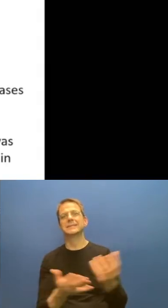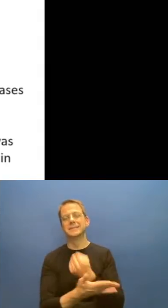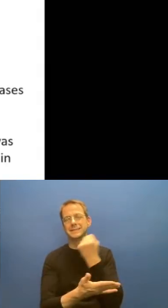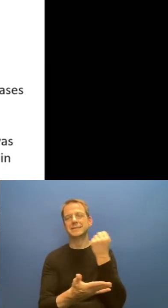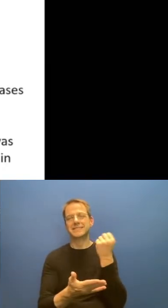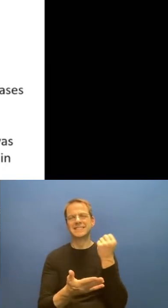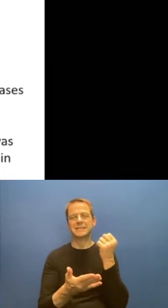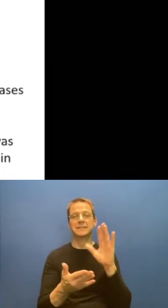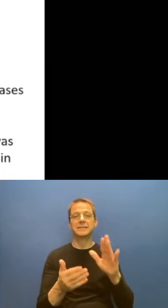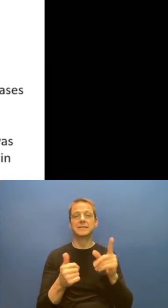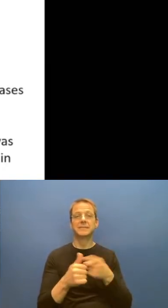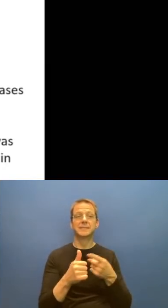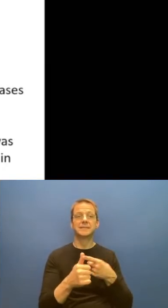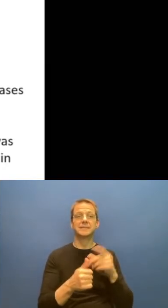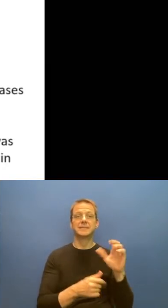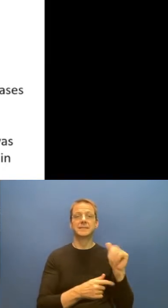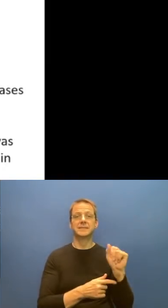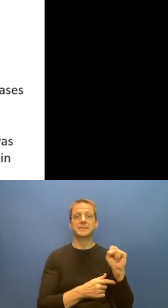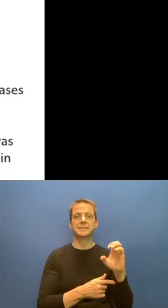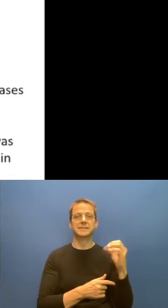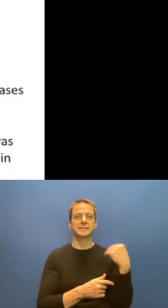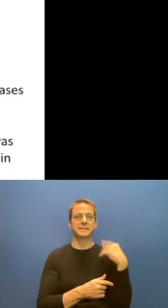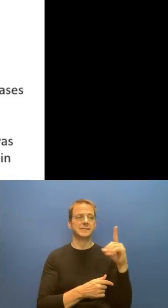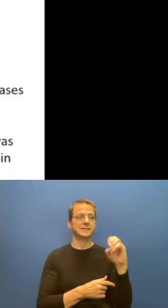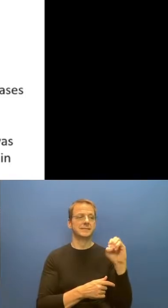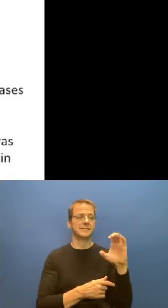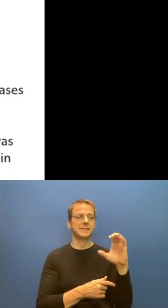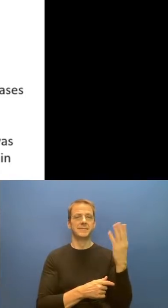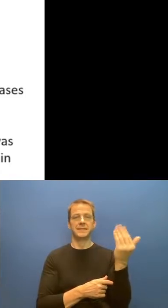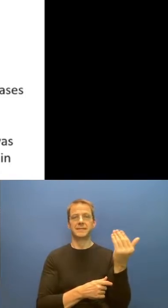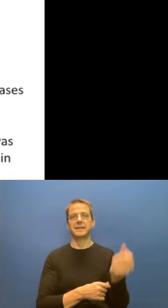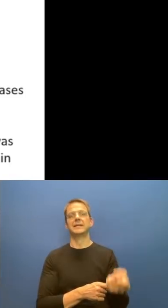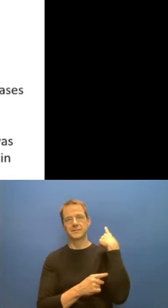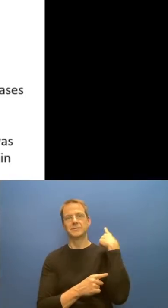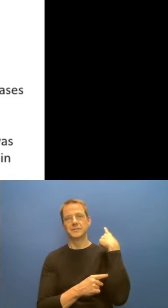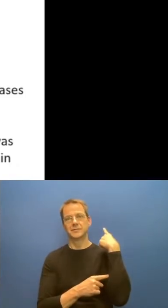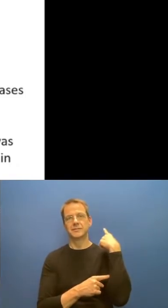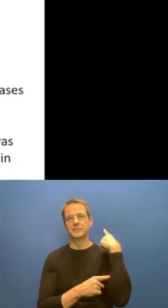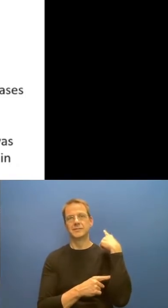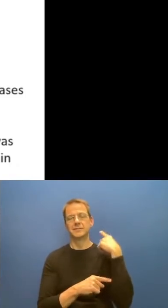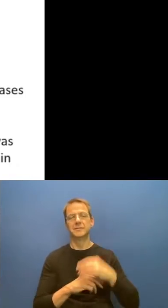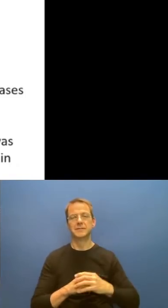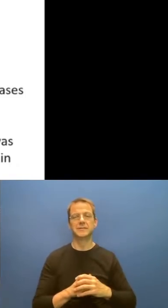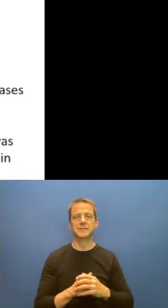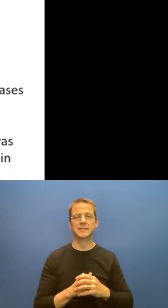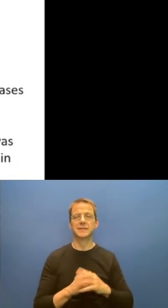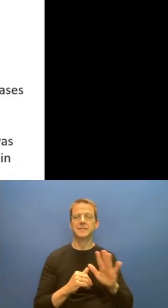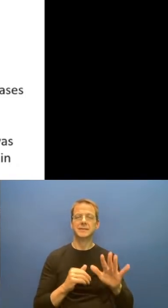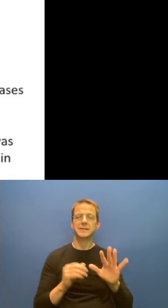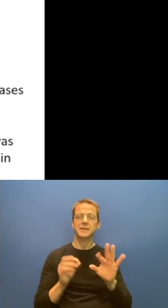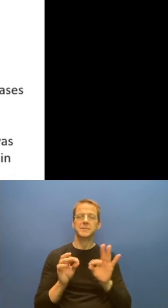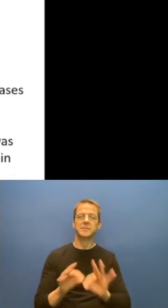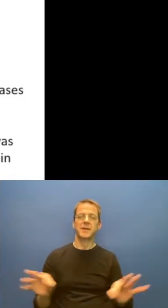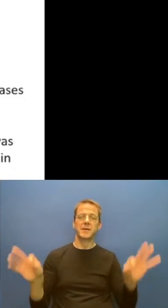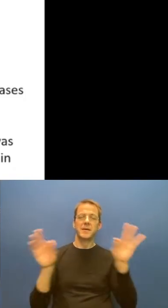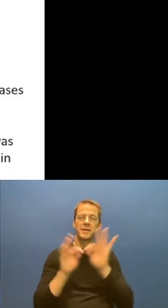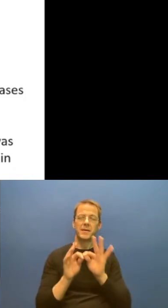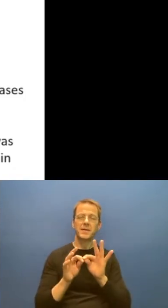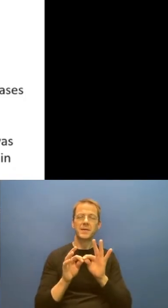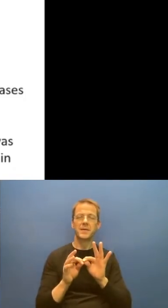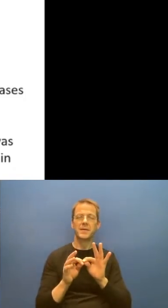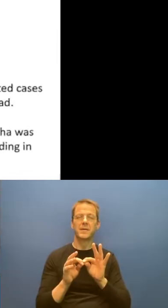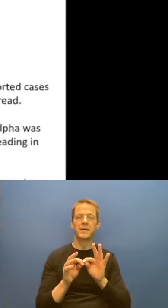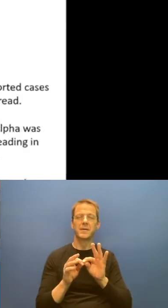it's important to note that not all imported cases will start the spread, and that's what happened. So we still